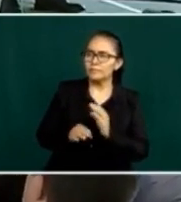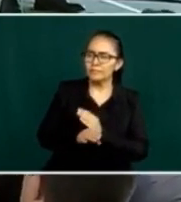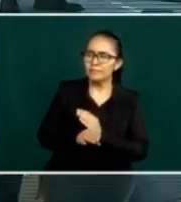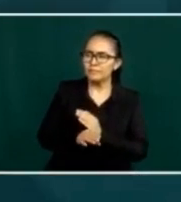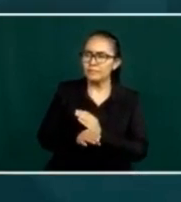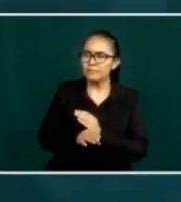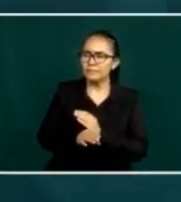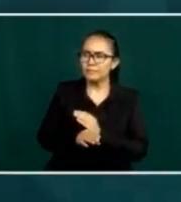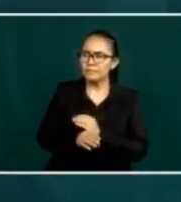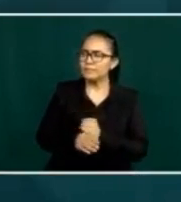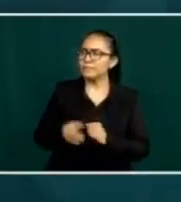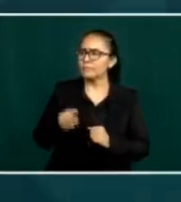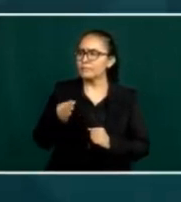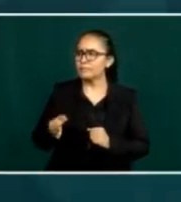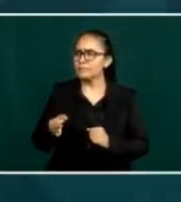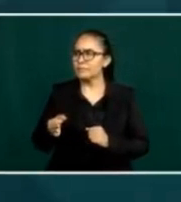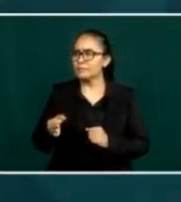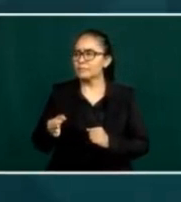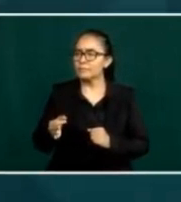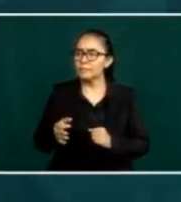the attorneys say,